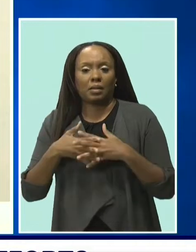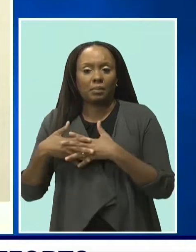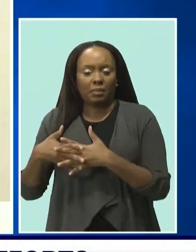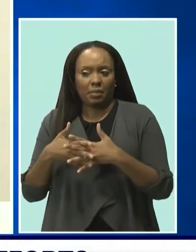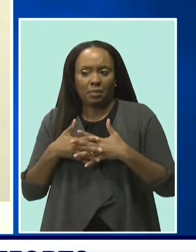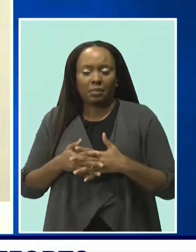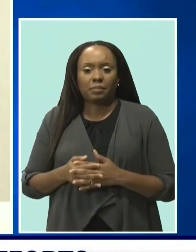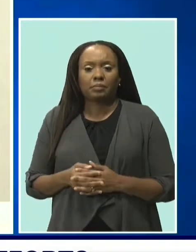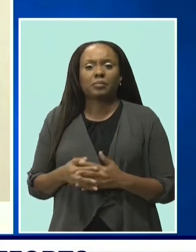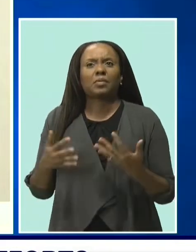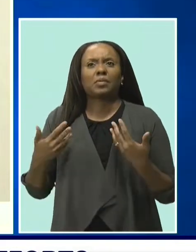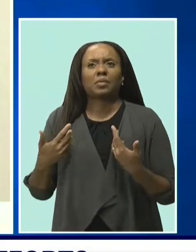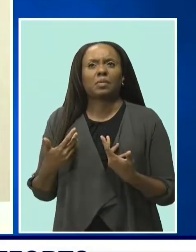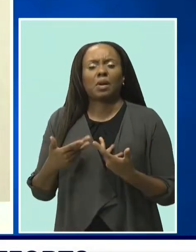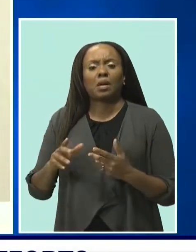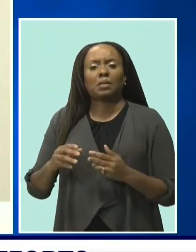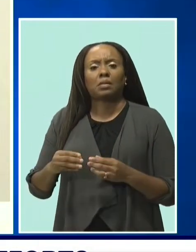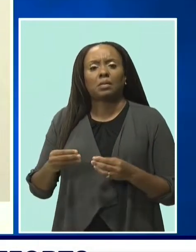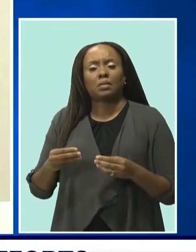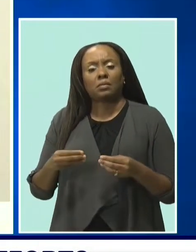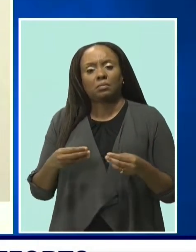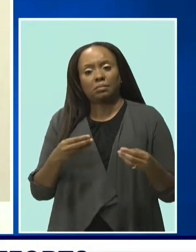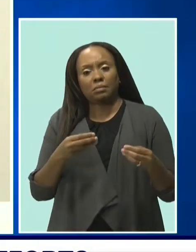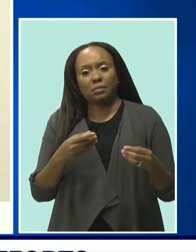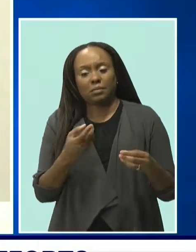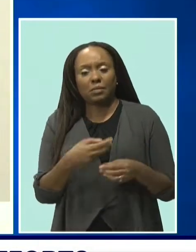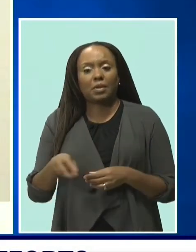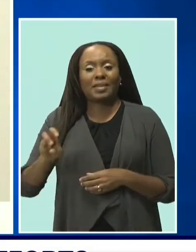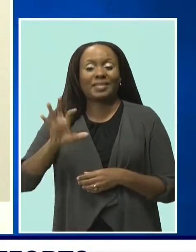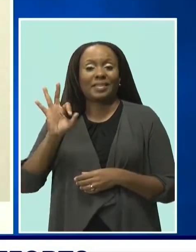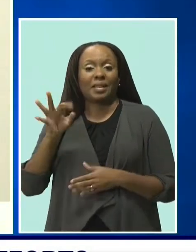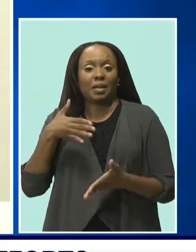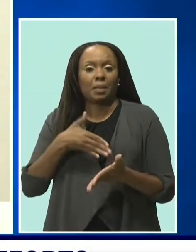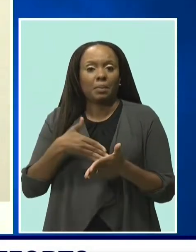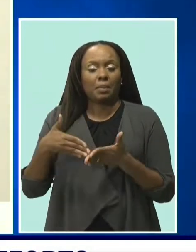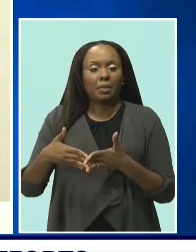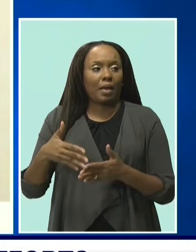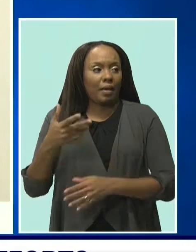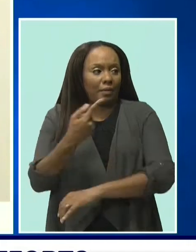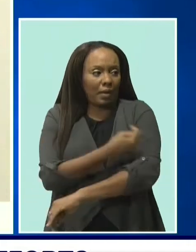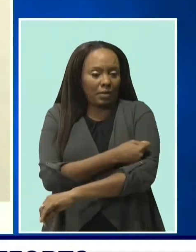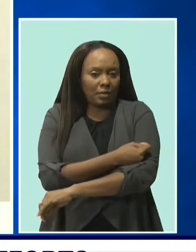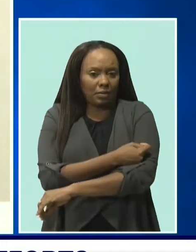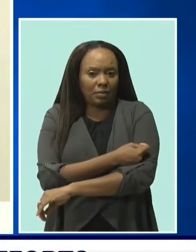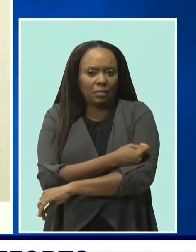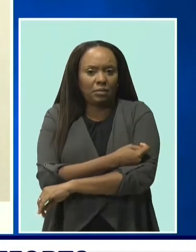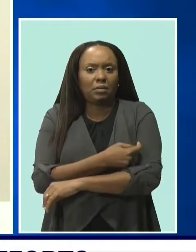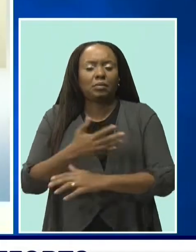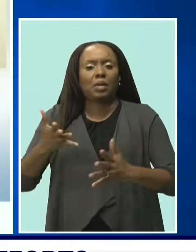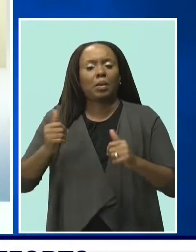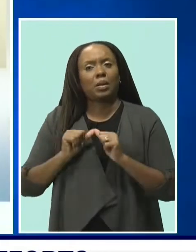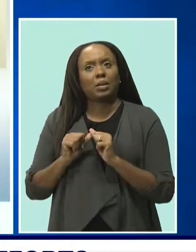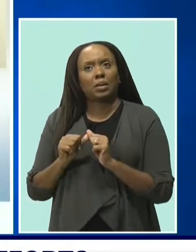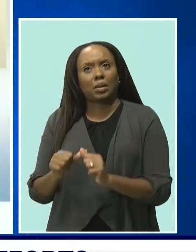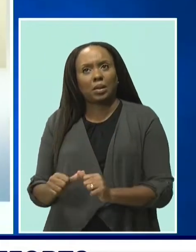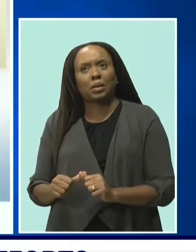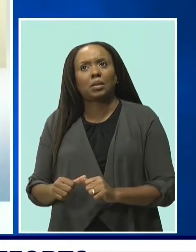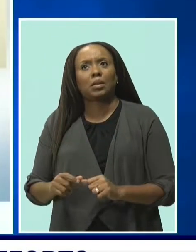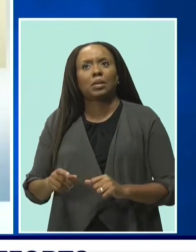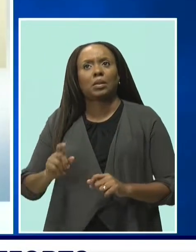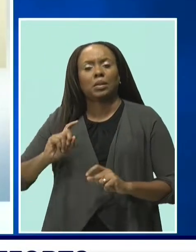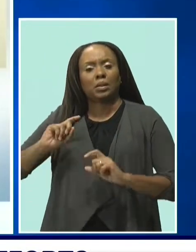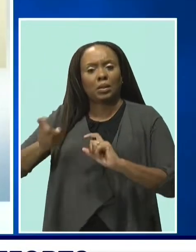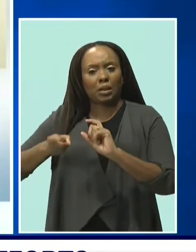transferred 9 million vaccines to the Latin American world, and we wish to continue along these